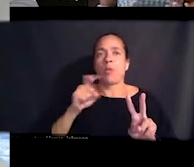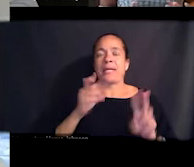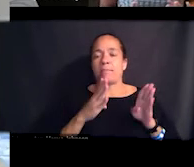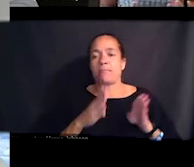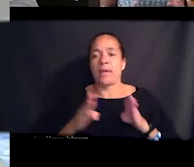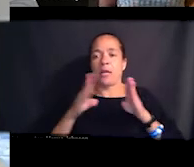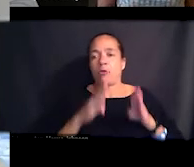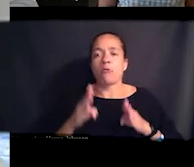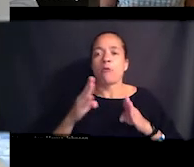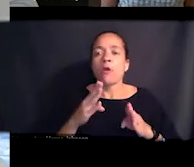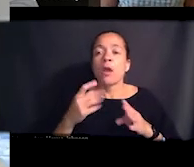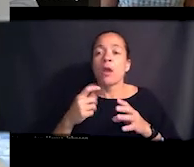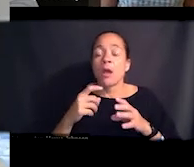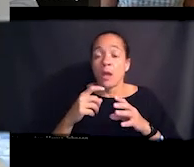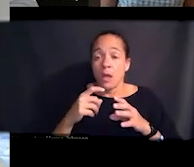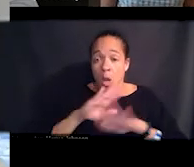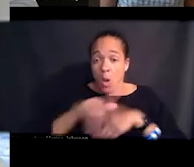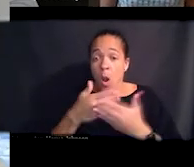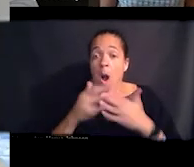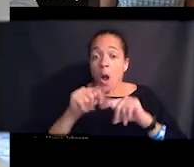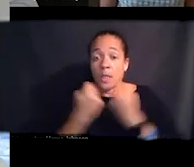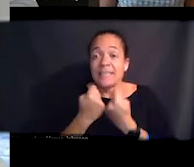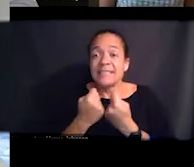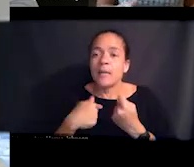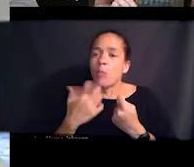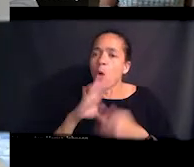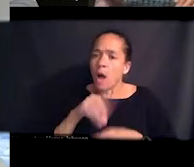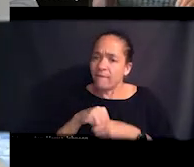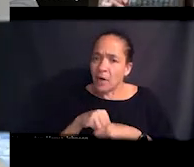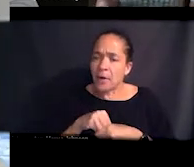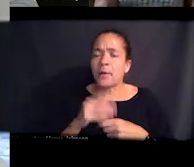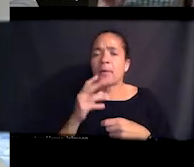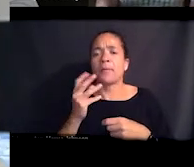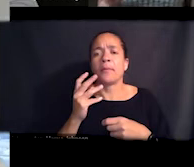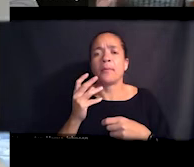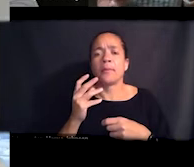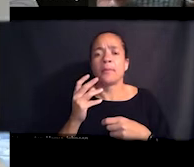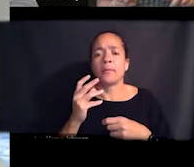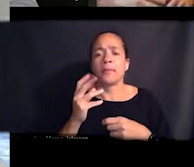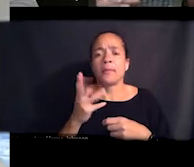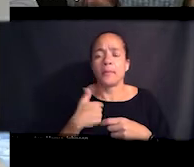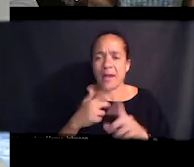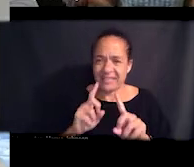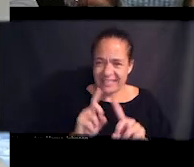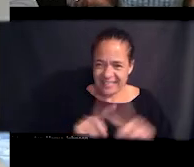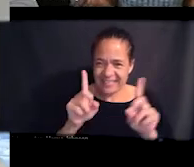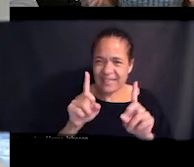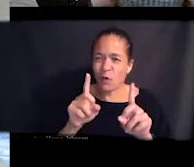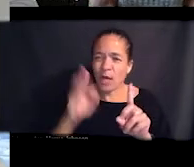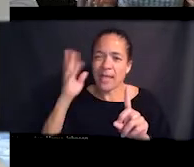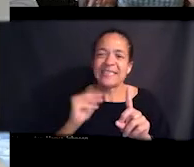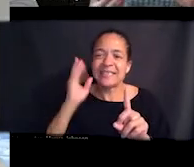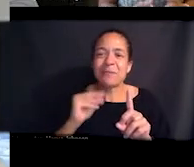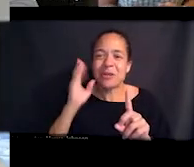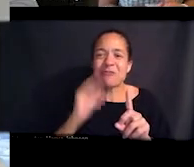everyone on our team, have everyone involved, and we had a different amount of experience levels on our team